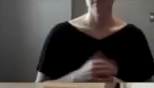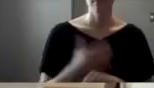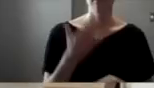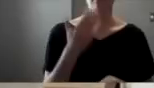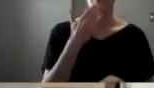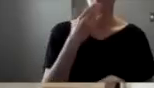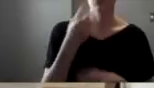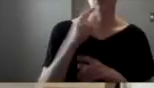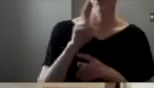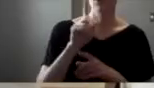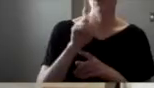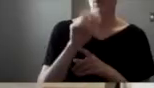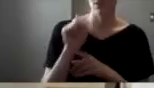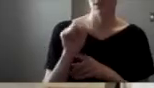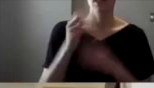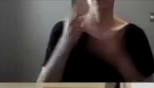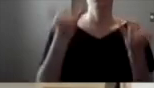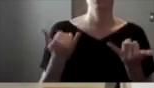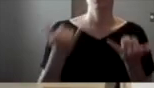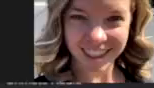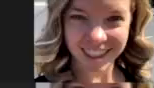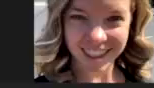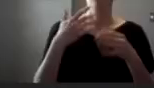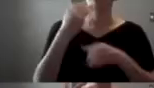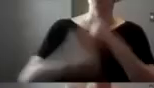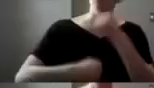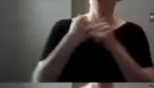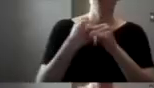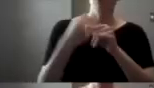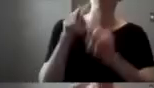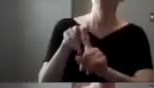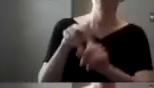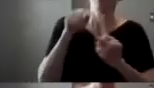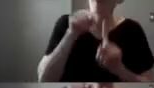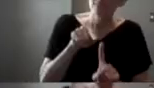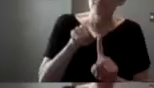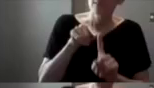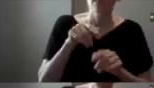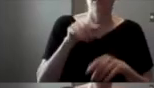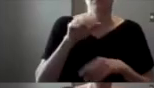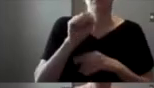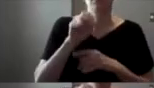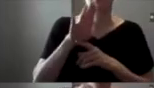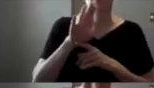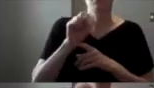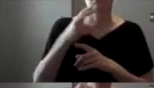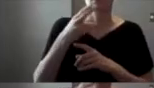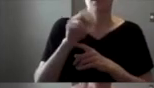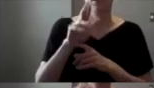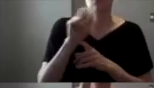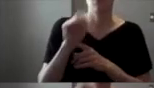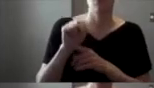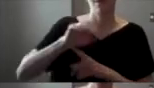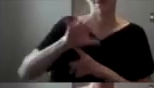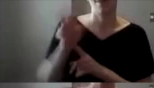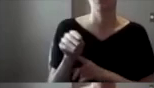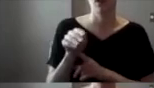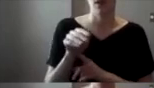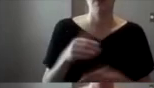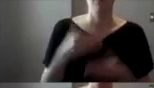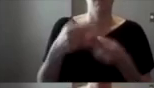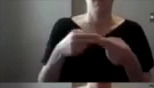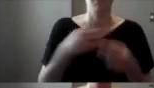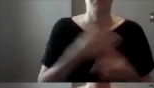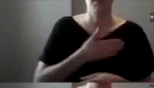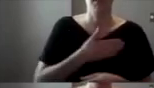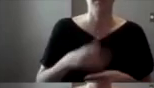specifically in sub-Saharan Africa, where we know, next slide, where we know, despite David having mentioned that